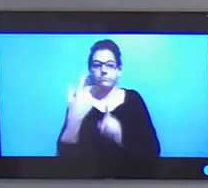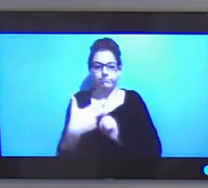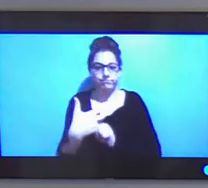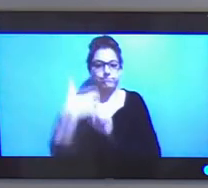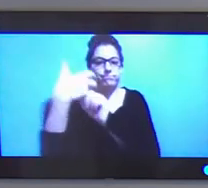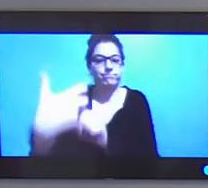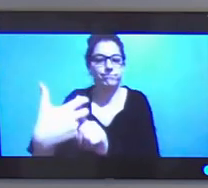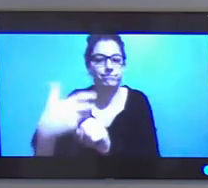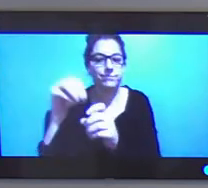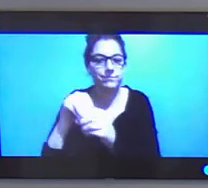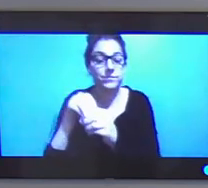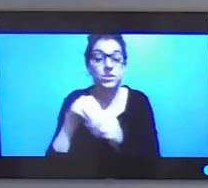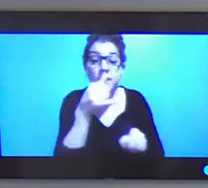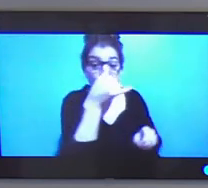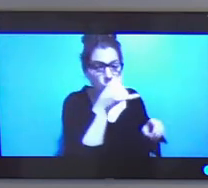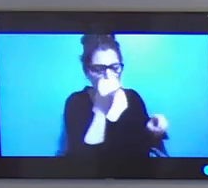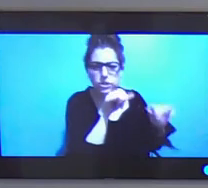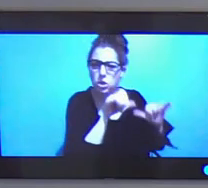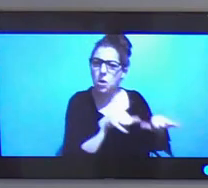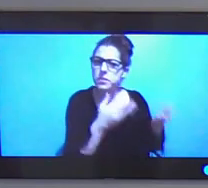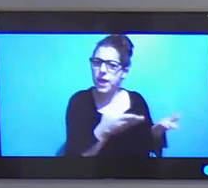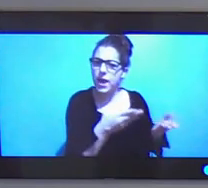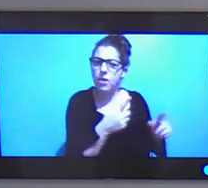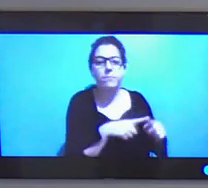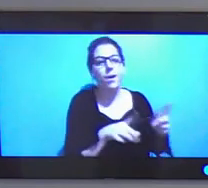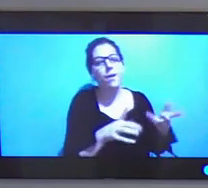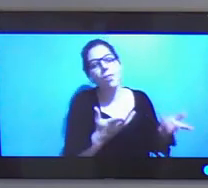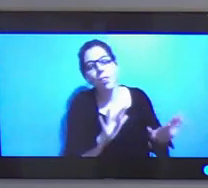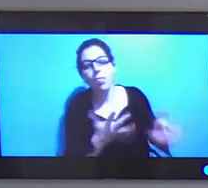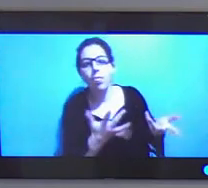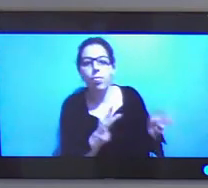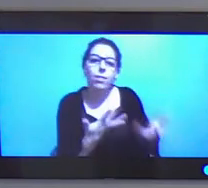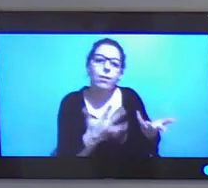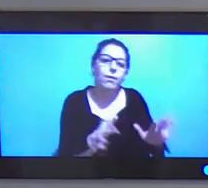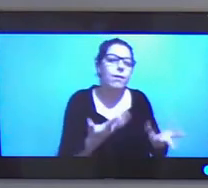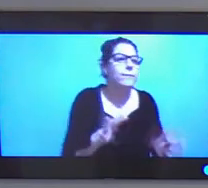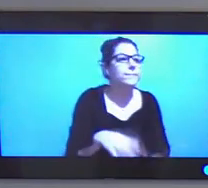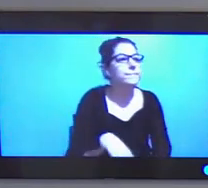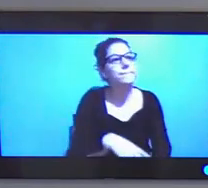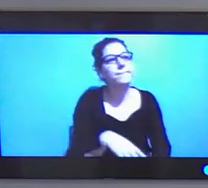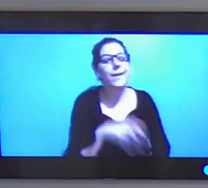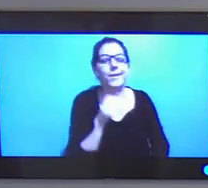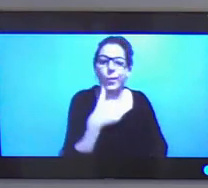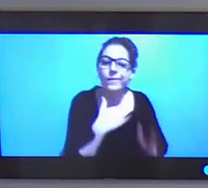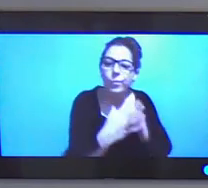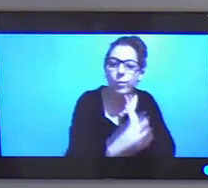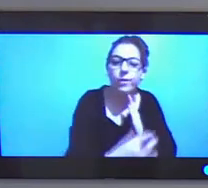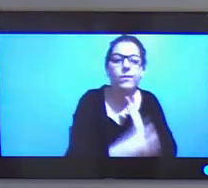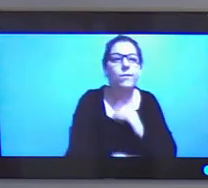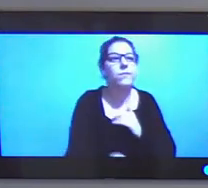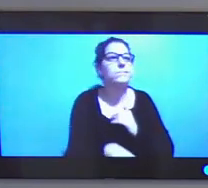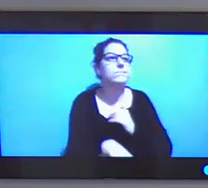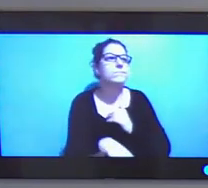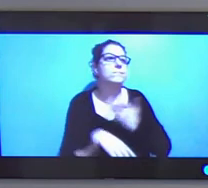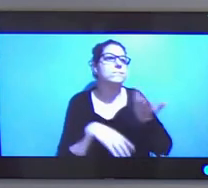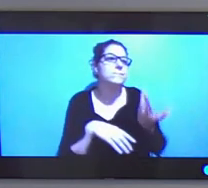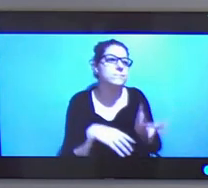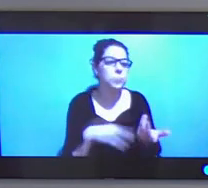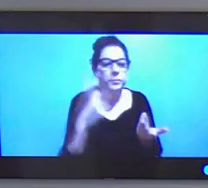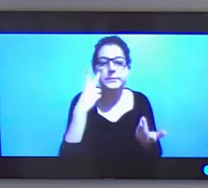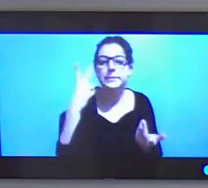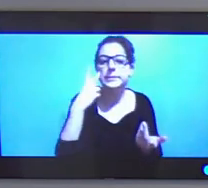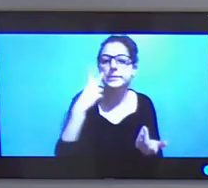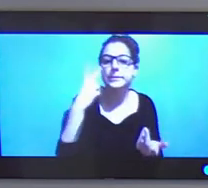stick around. They're there, but they're fickle, right? They don't see the big picture. They just live week to week. They're